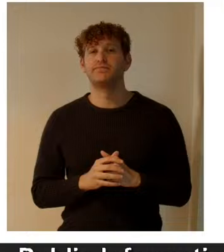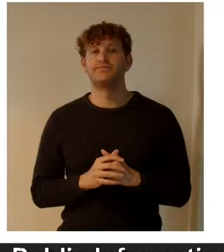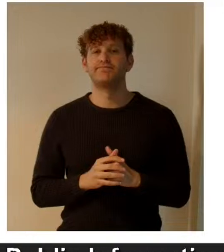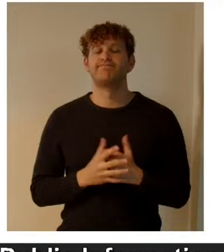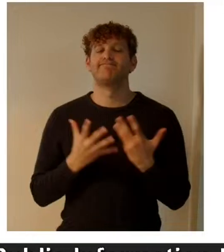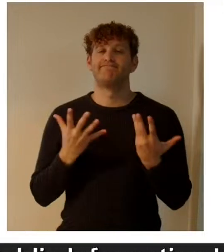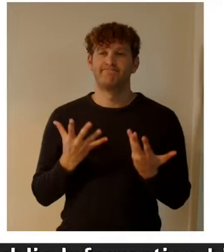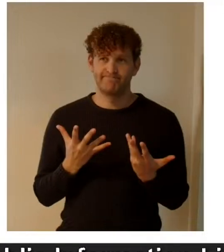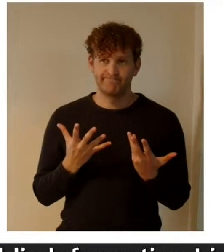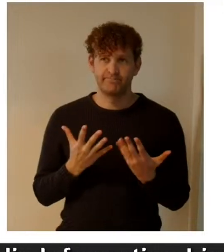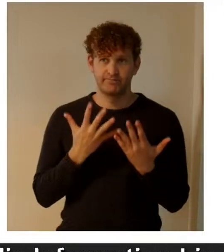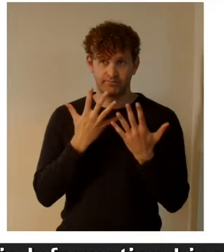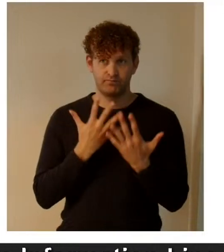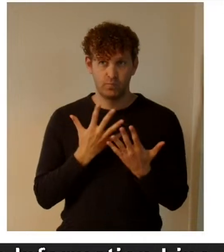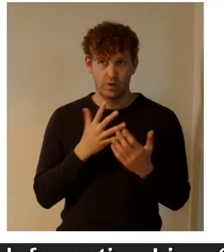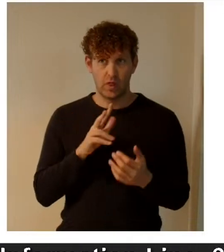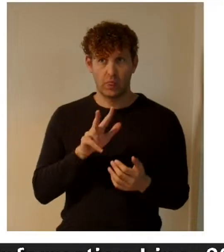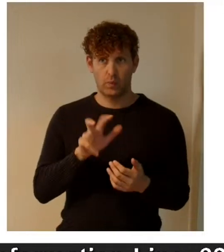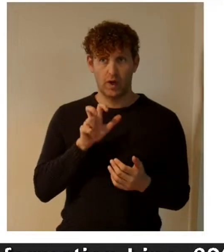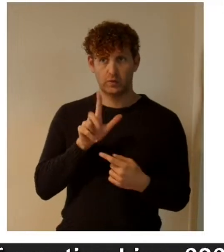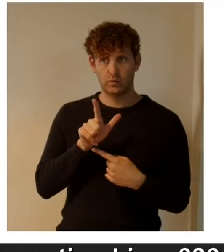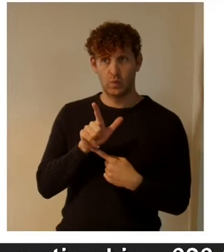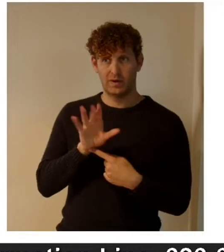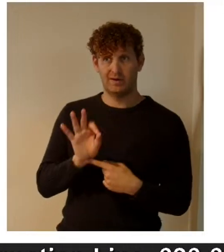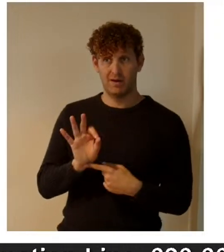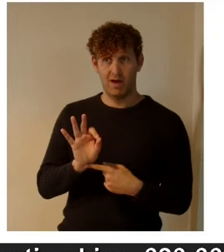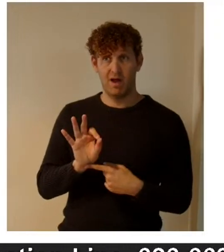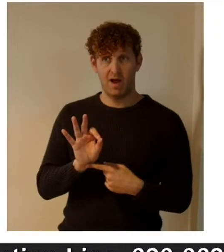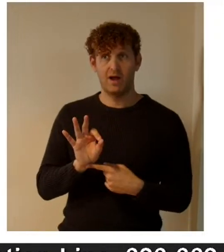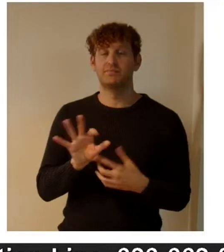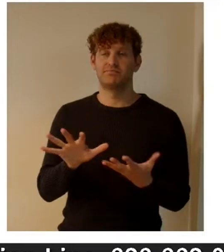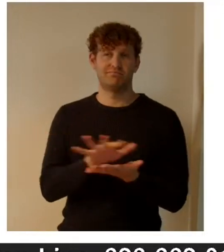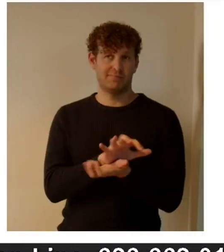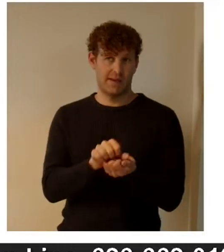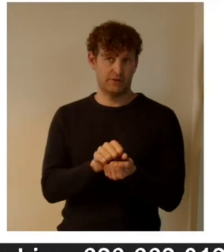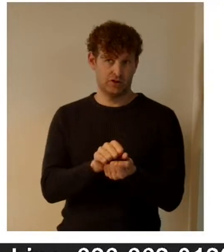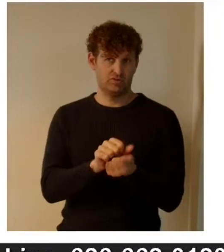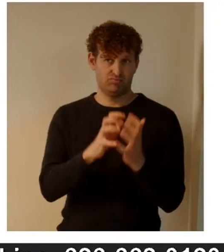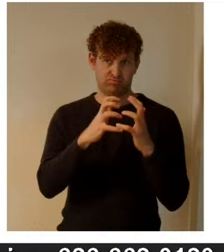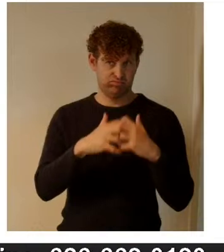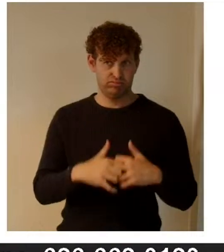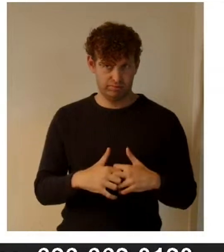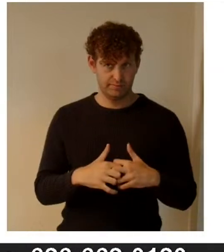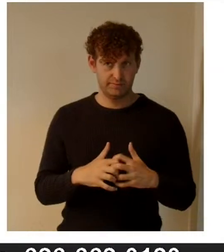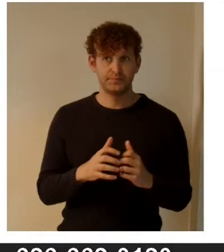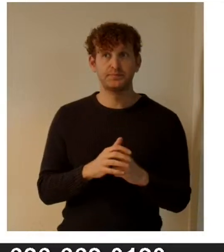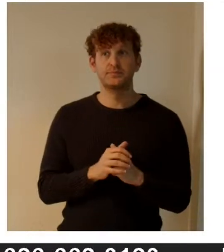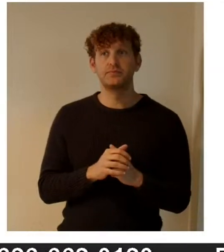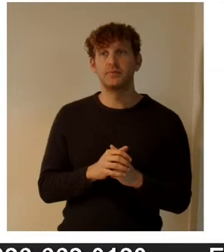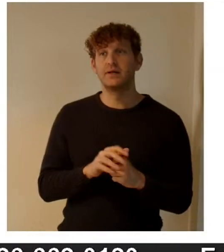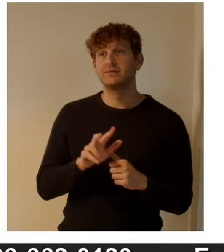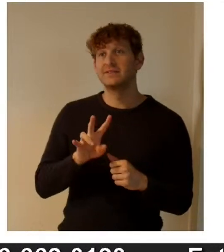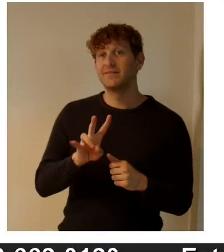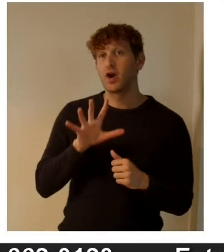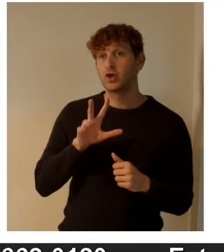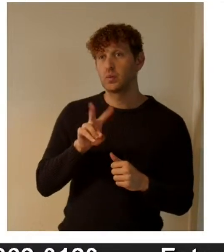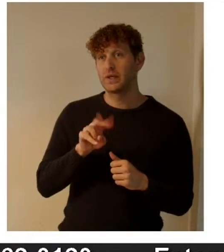report 329 have been reported as damaged and 2,722 have been